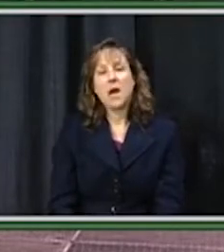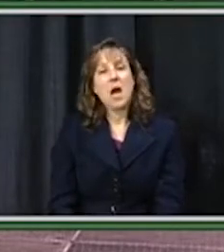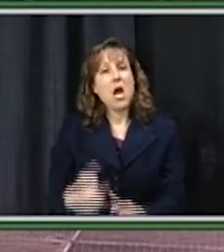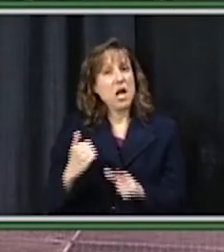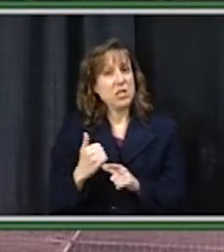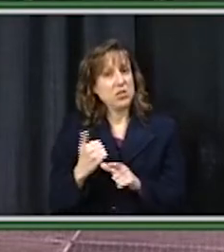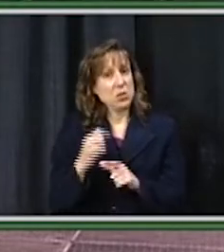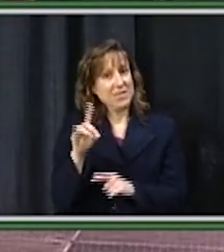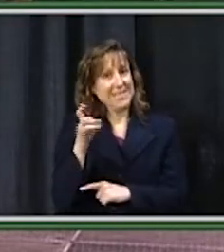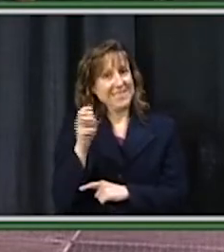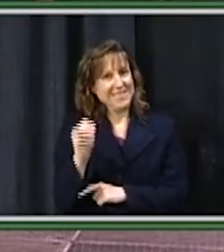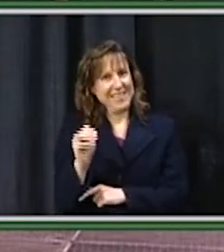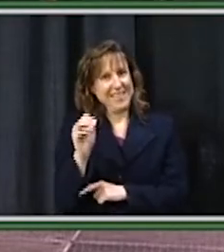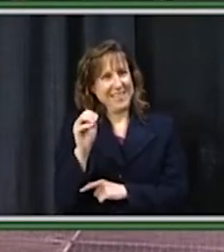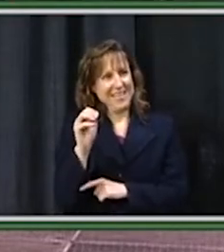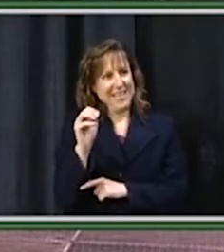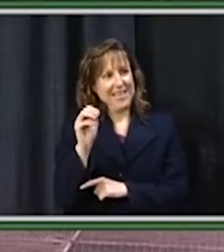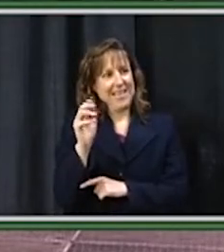Associate Dean, Kimo Ayun.